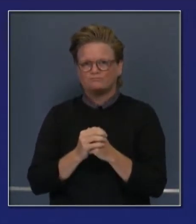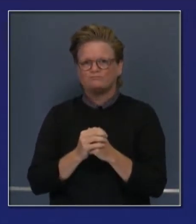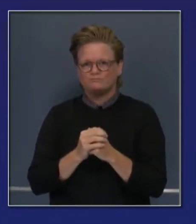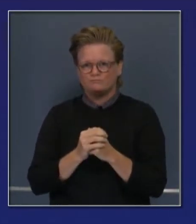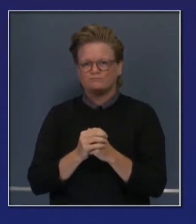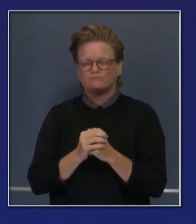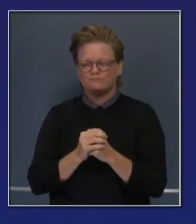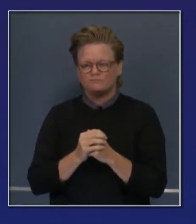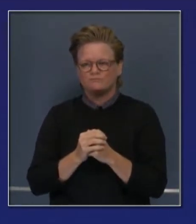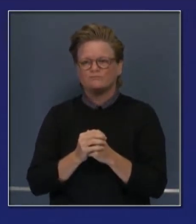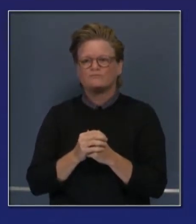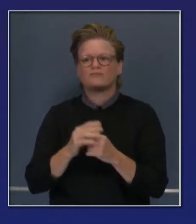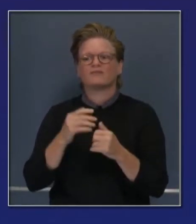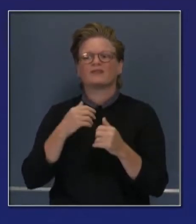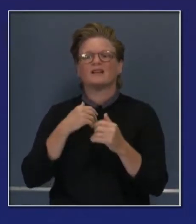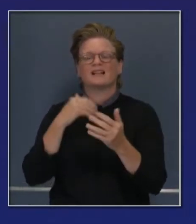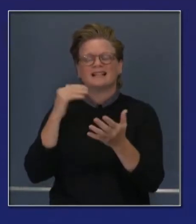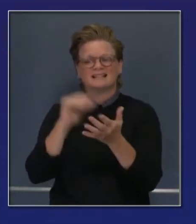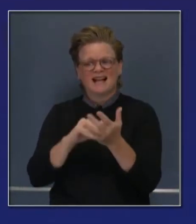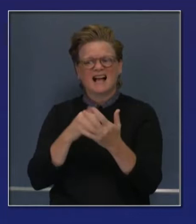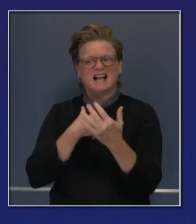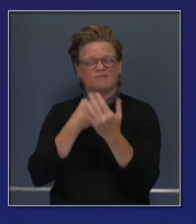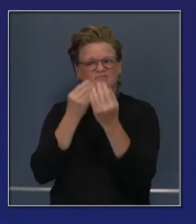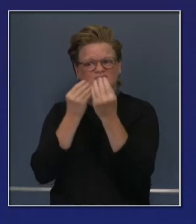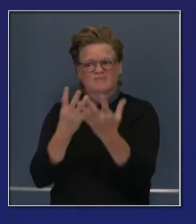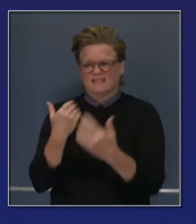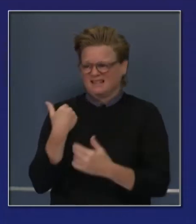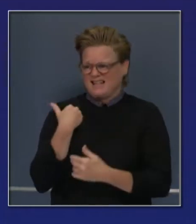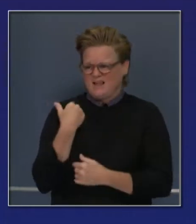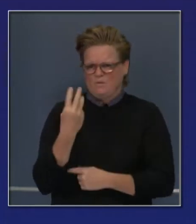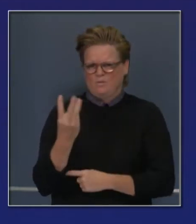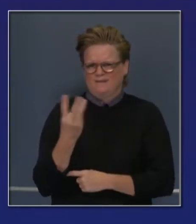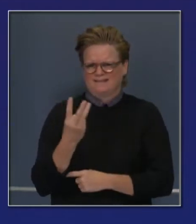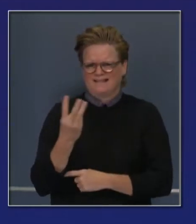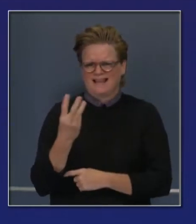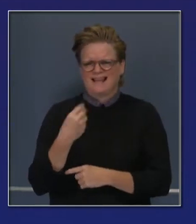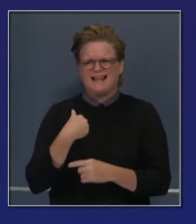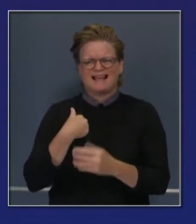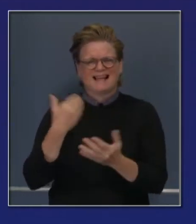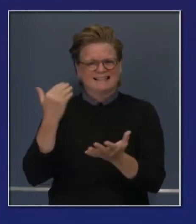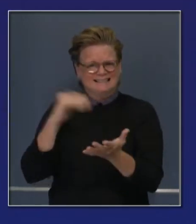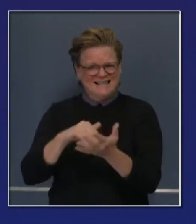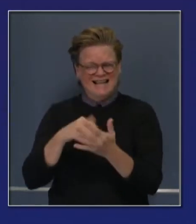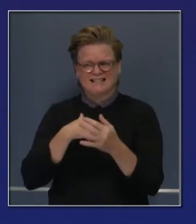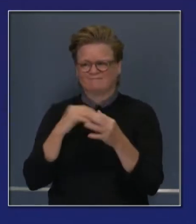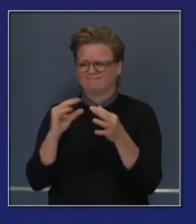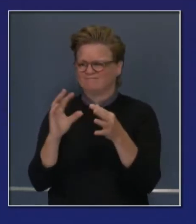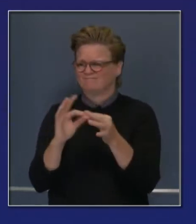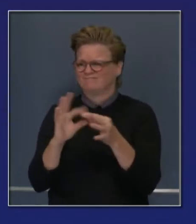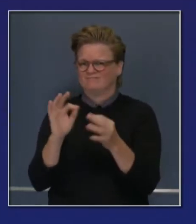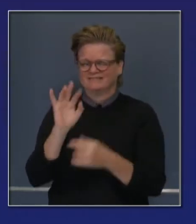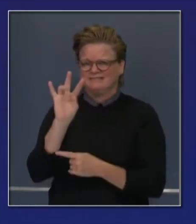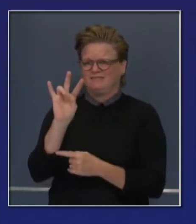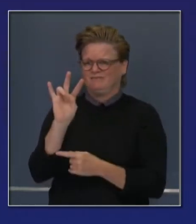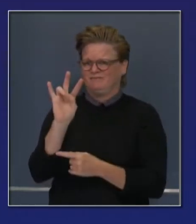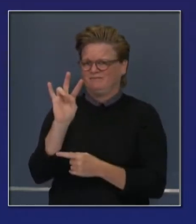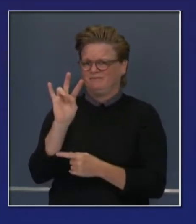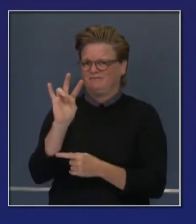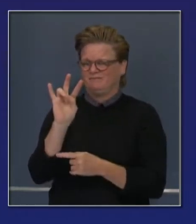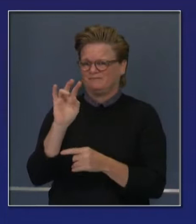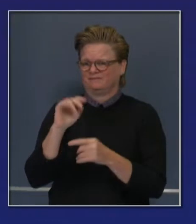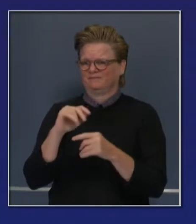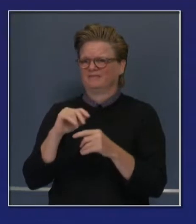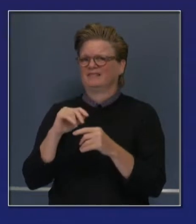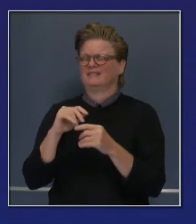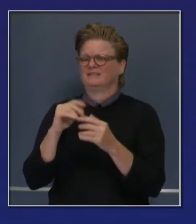again today, the number of fatalities that we are aware of, familiar with, and number of structures that we've been able to